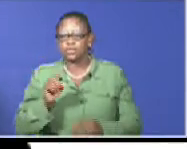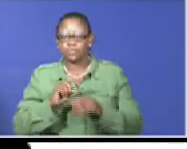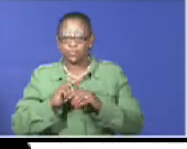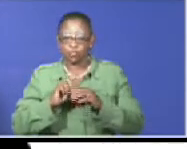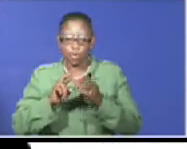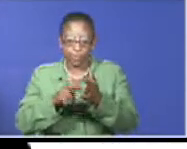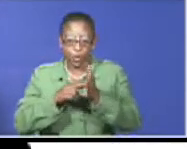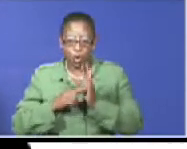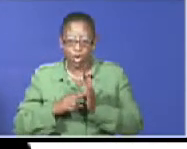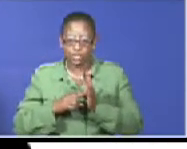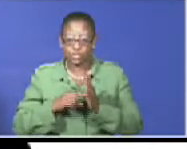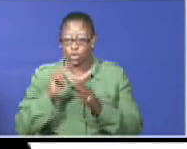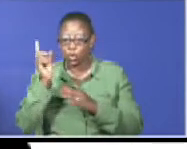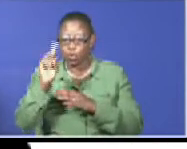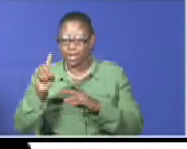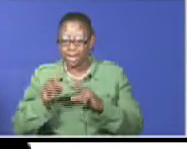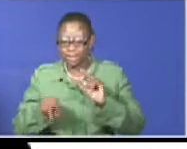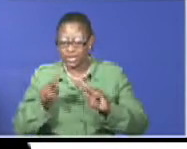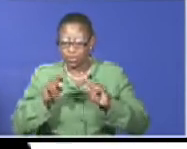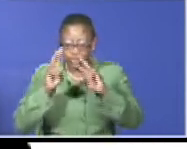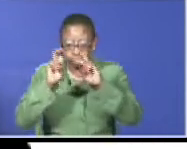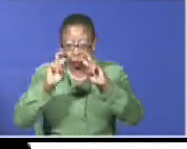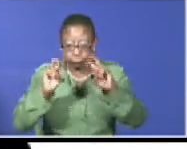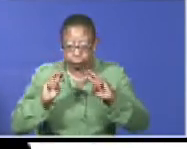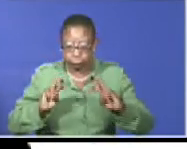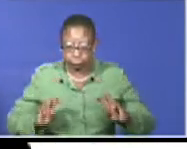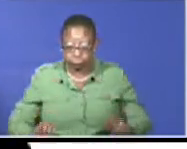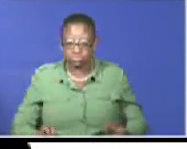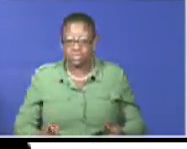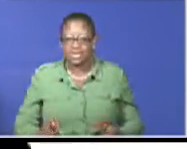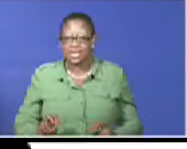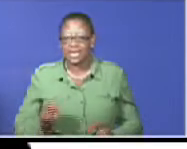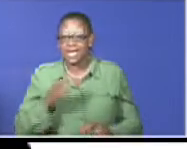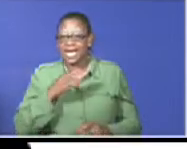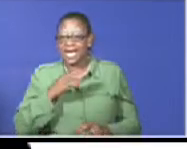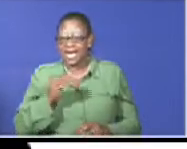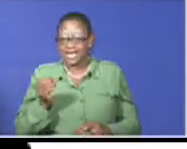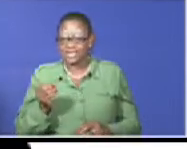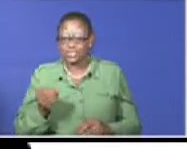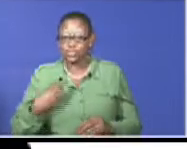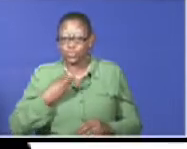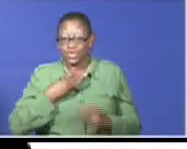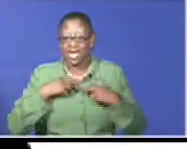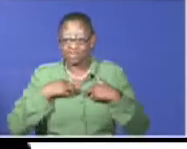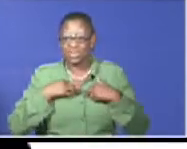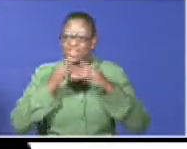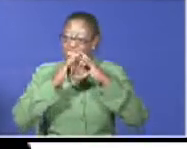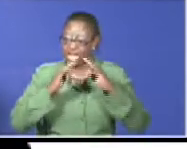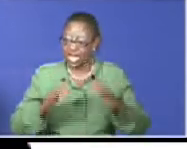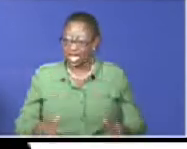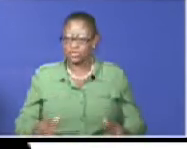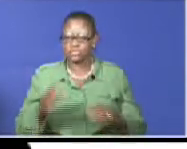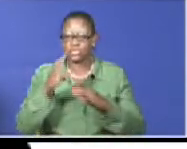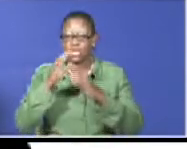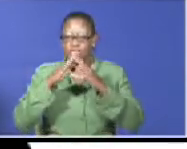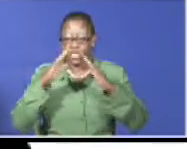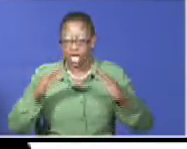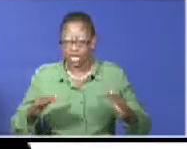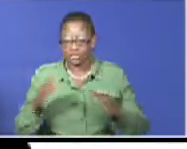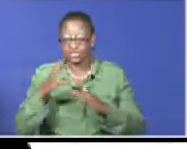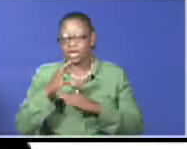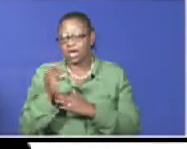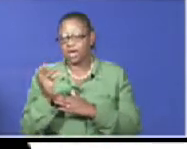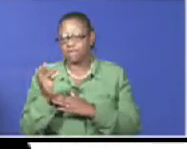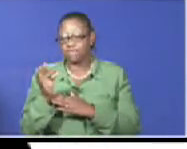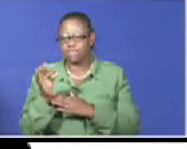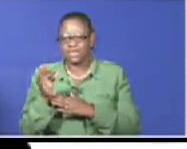reports of the Auditor General that have all been tabled in the House of Assembly since May 2017 to